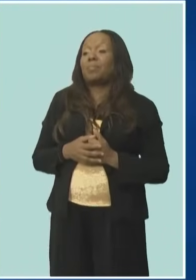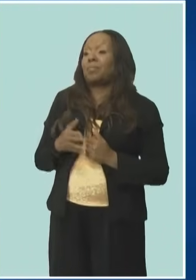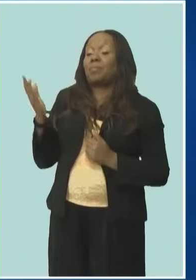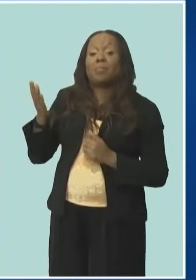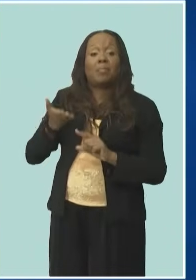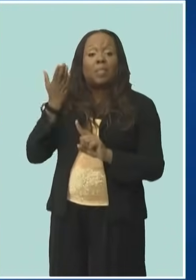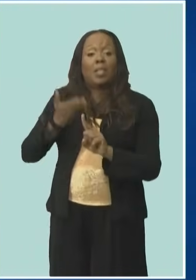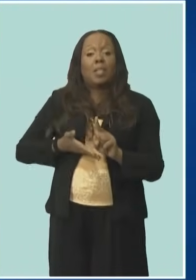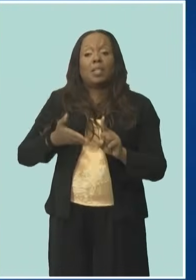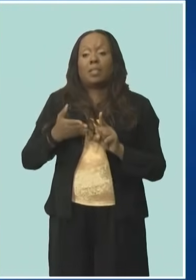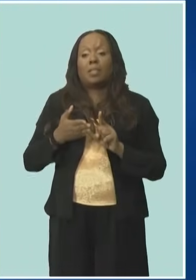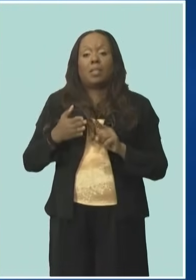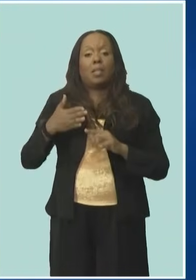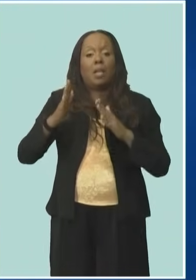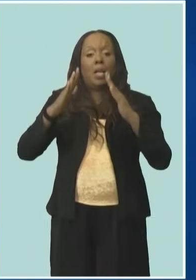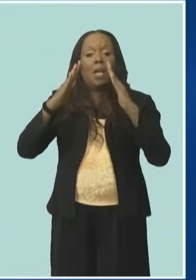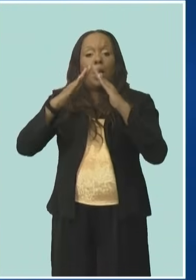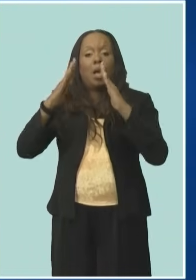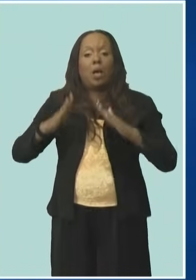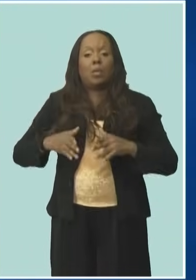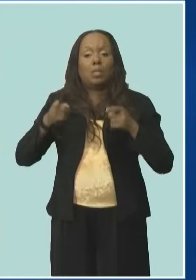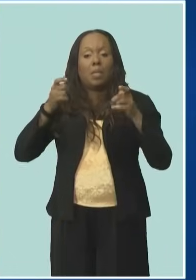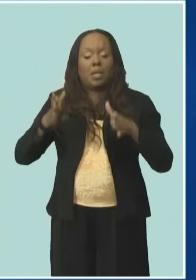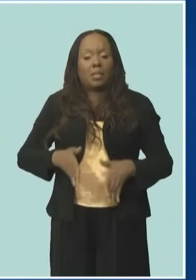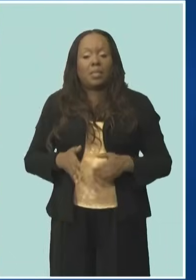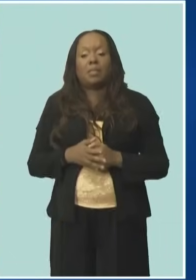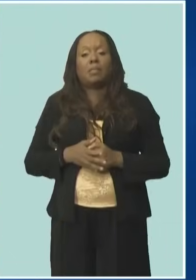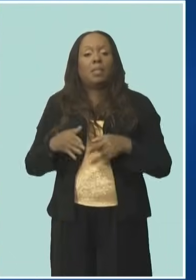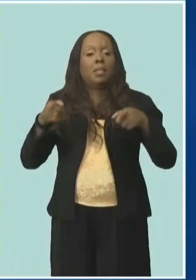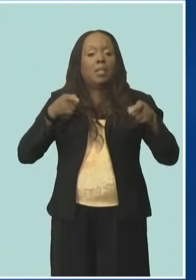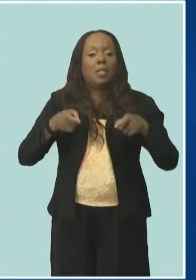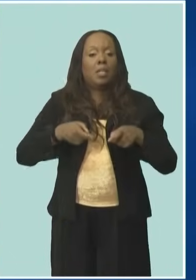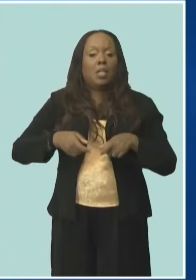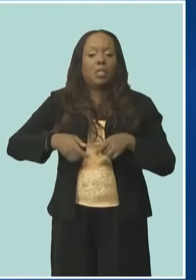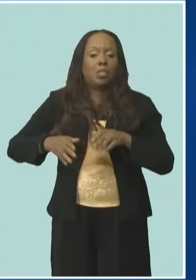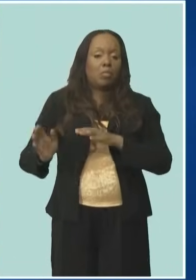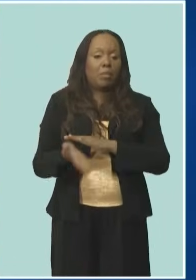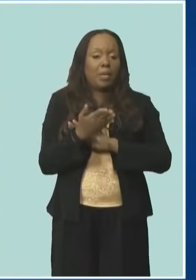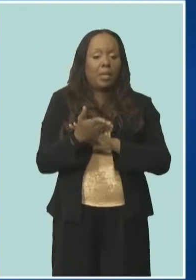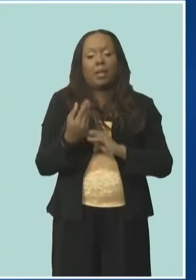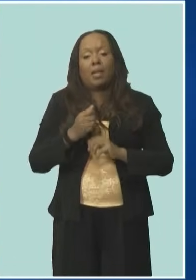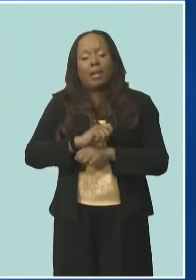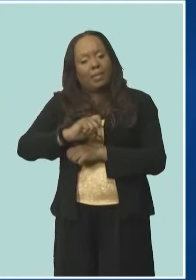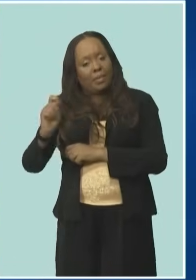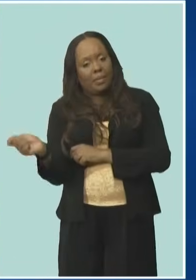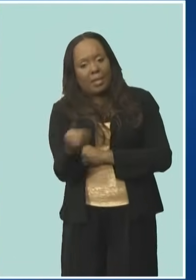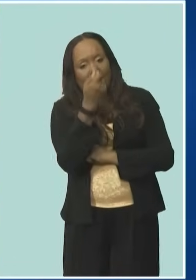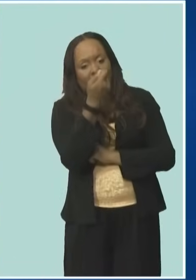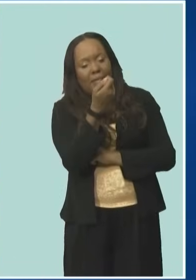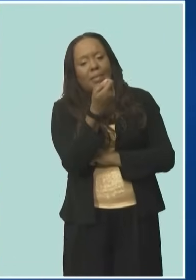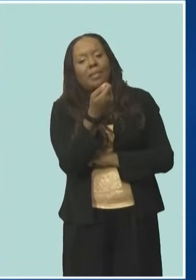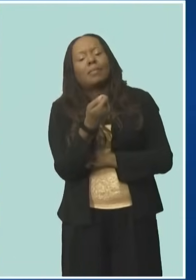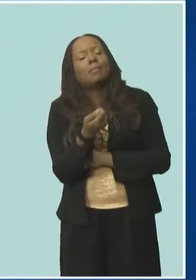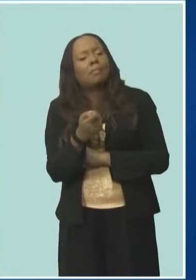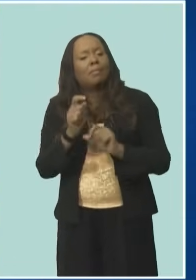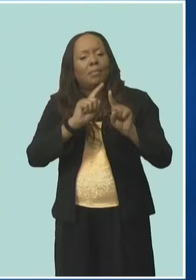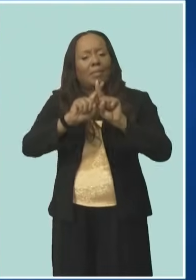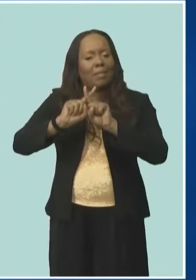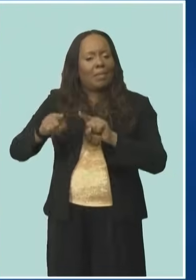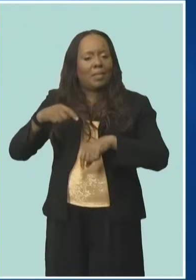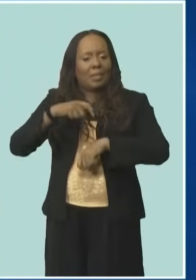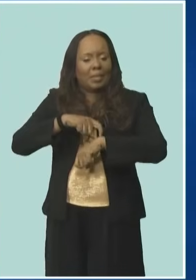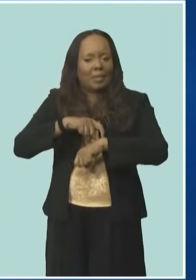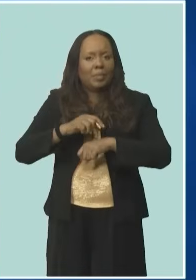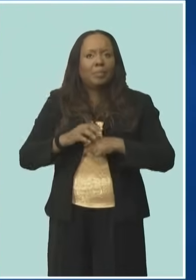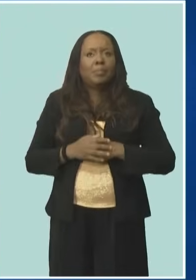housemaster, master in charge of cricket, and master in charge of tennis at various times. He is